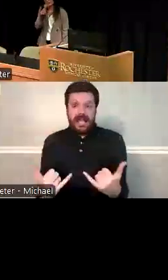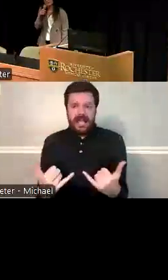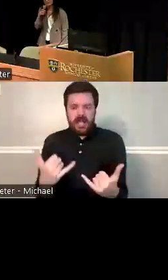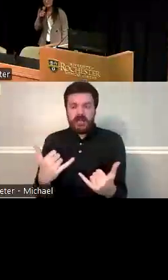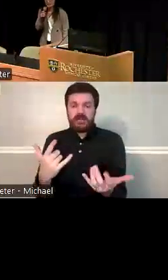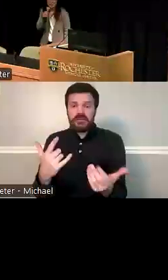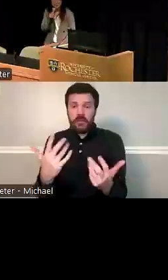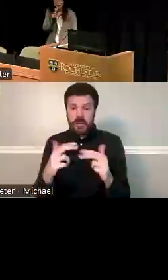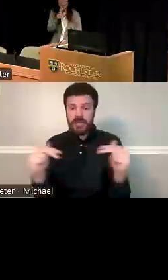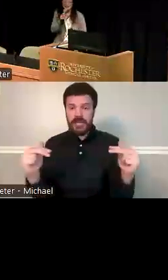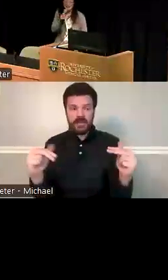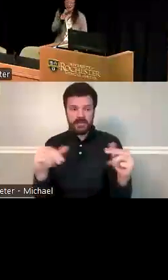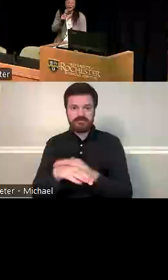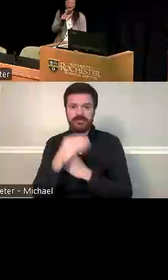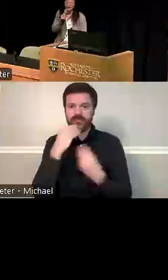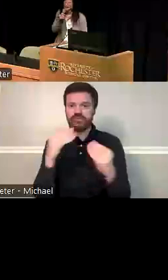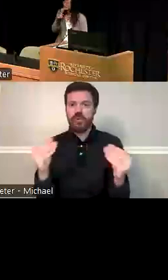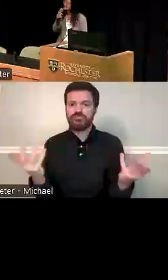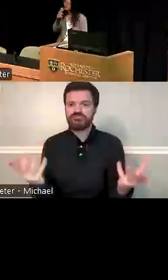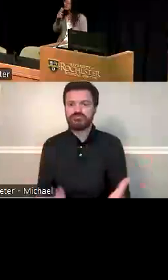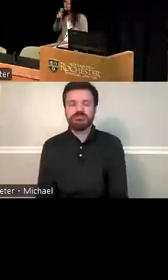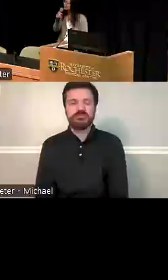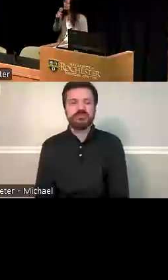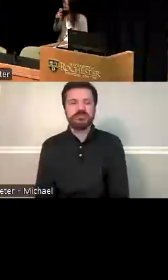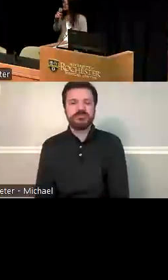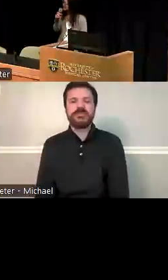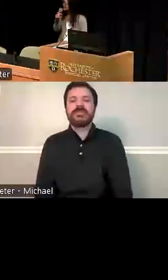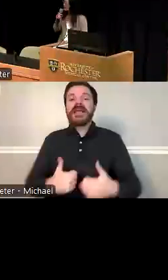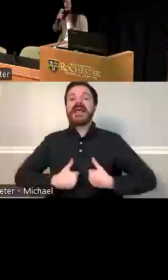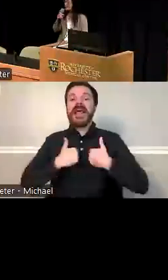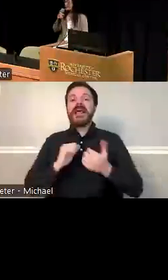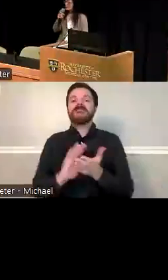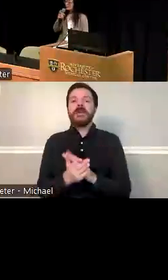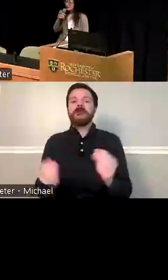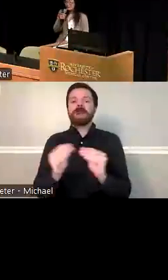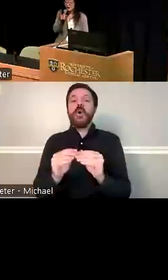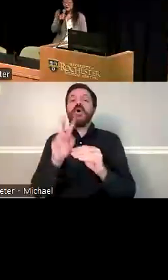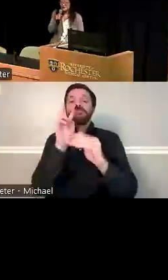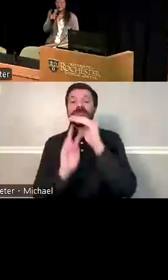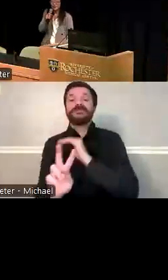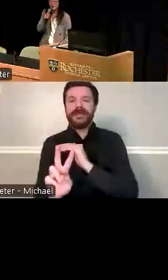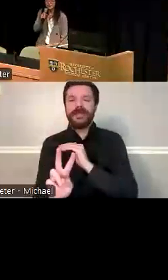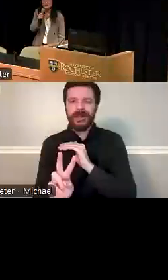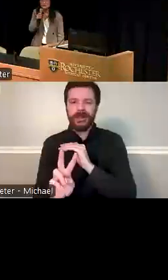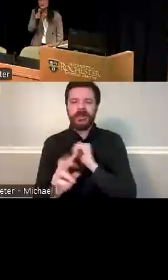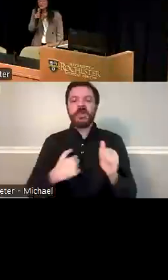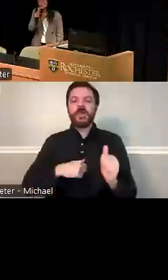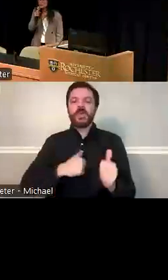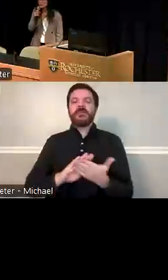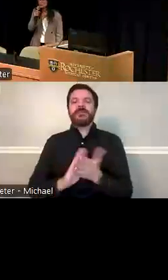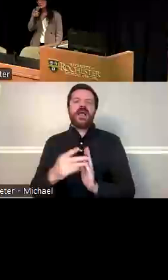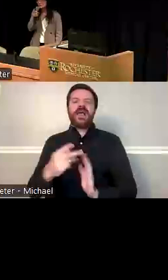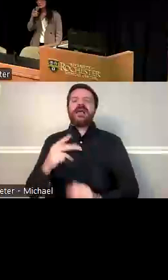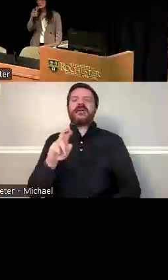your bacon. And their life has become more predictable. And so we have fallen prey to the